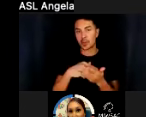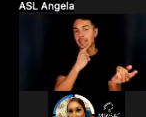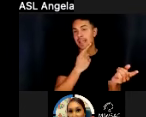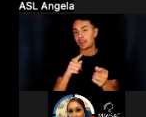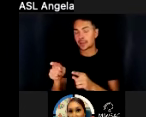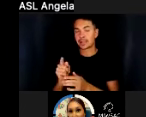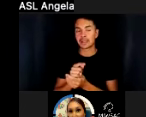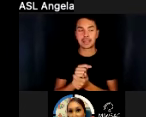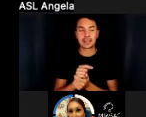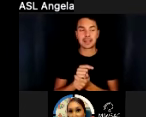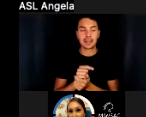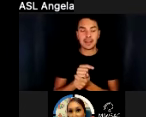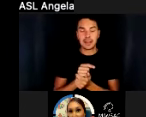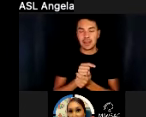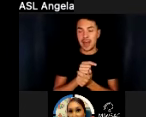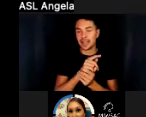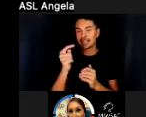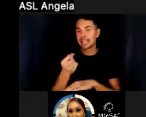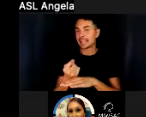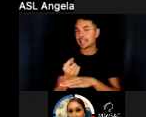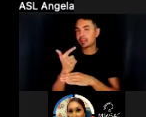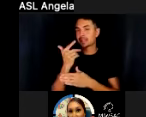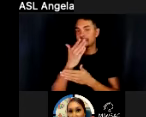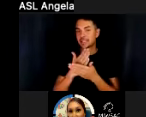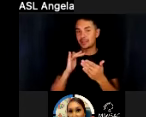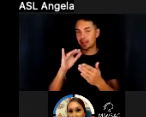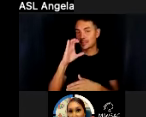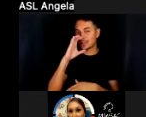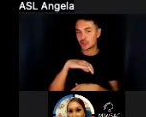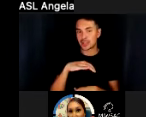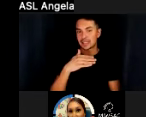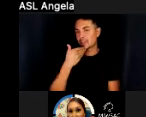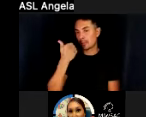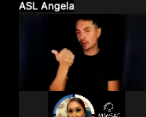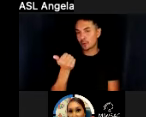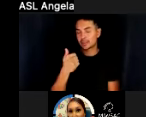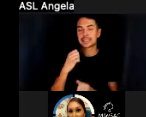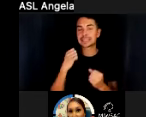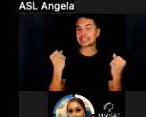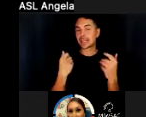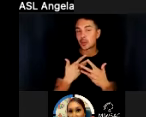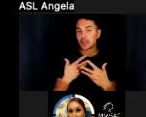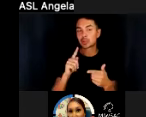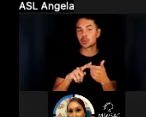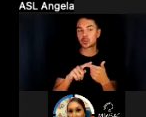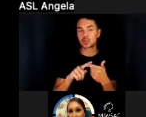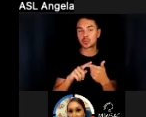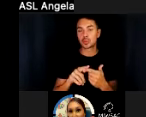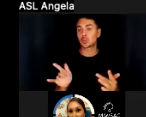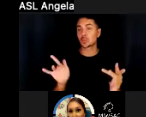kind of eliminate some of that mystery, I think the better, right? It's scary to reach